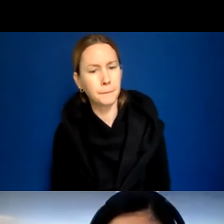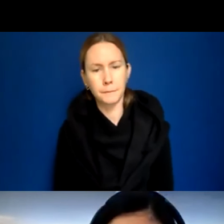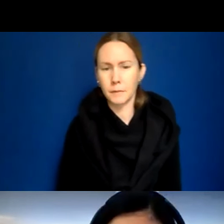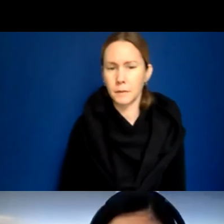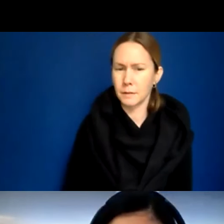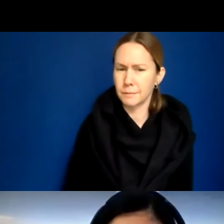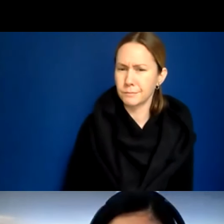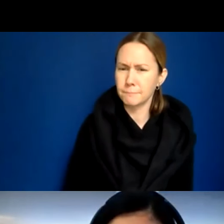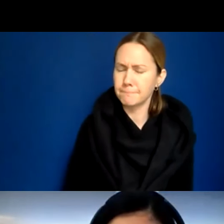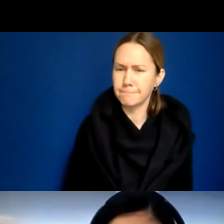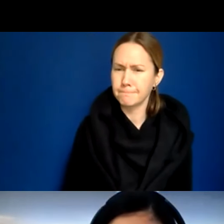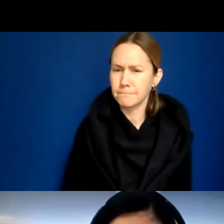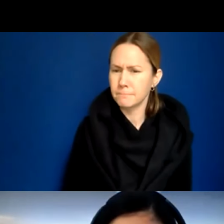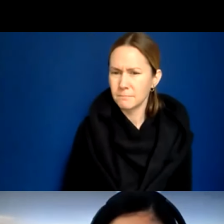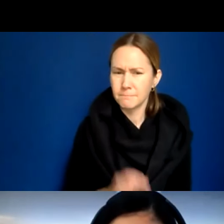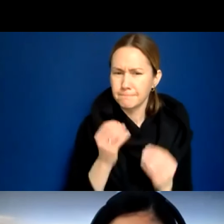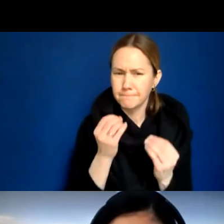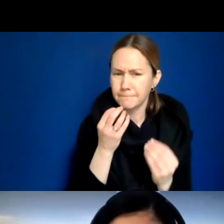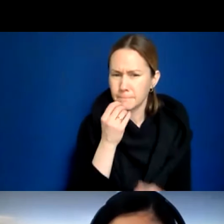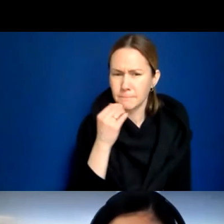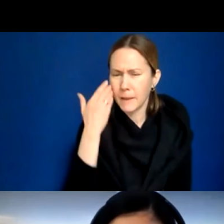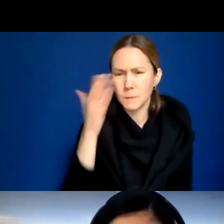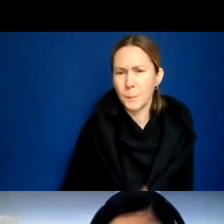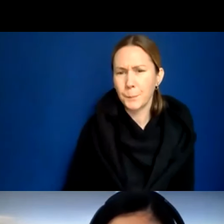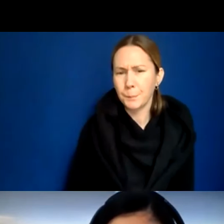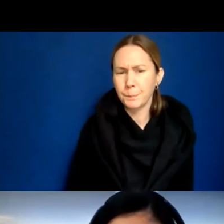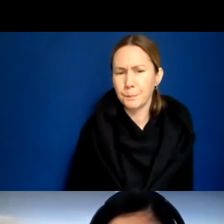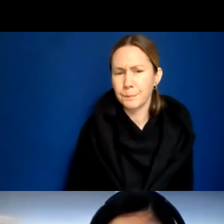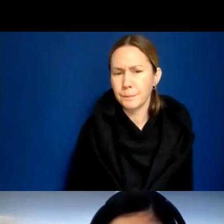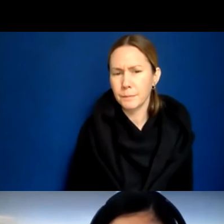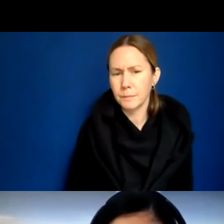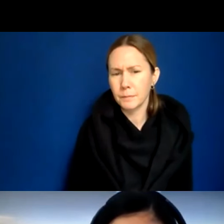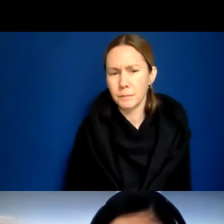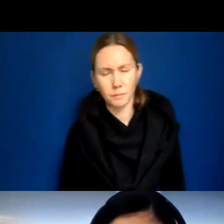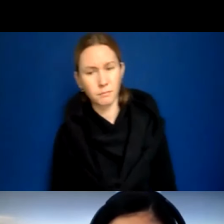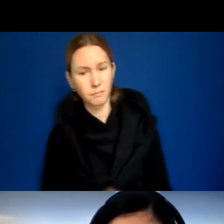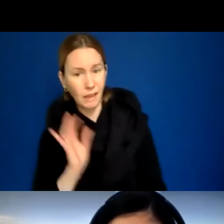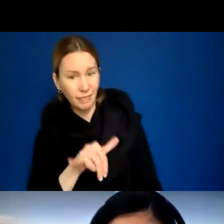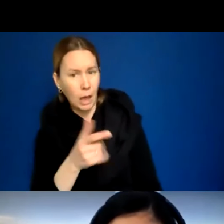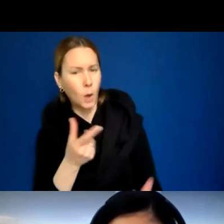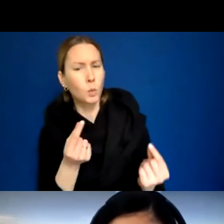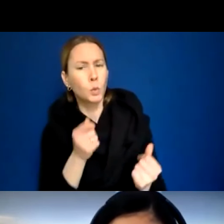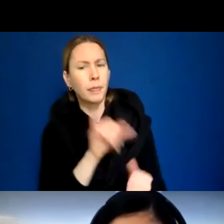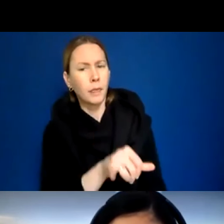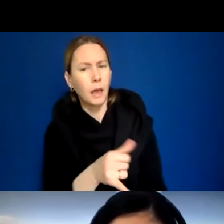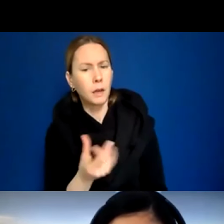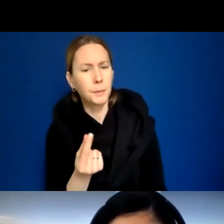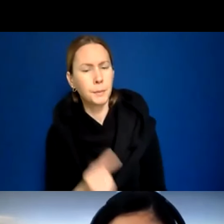Well, I'm sorry about it. What's that? I don't know. Do you know what you do with this?